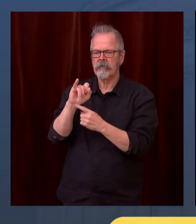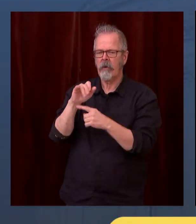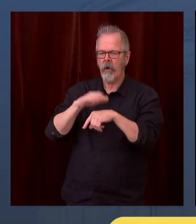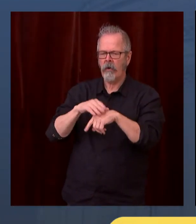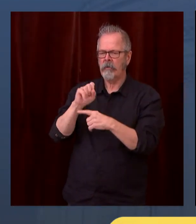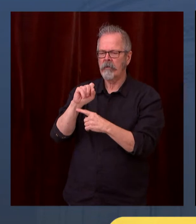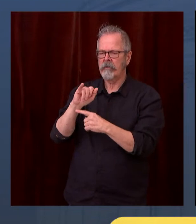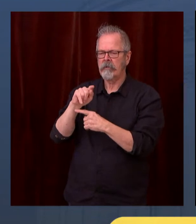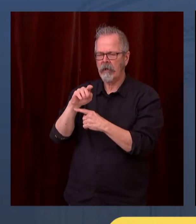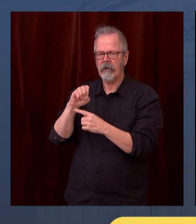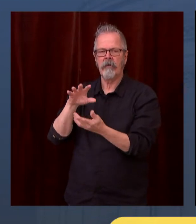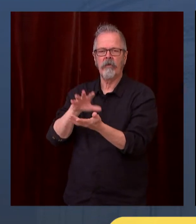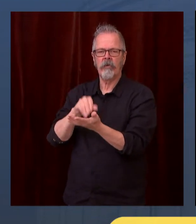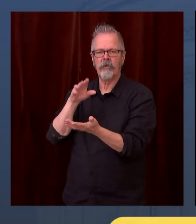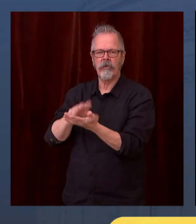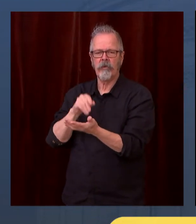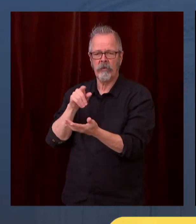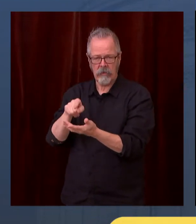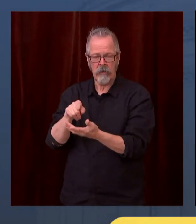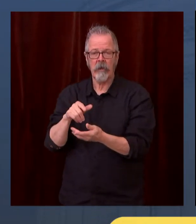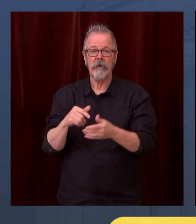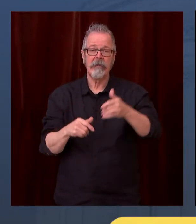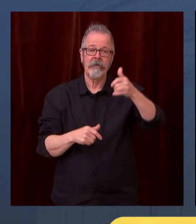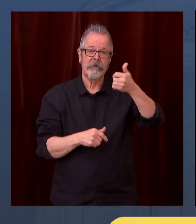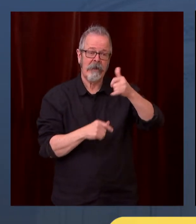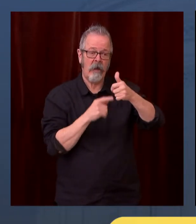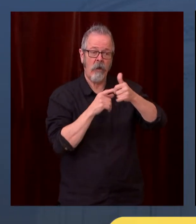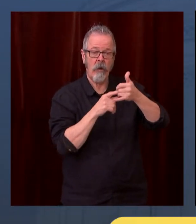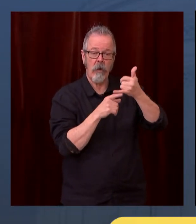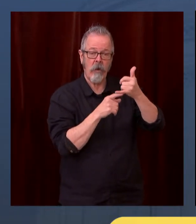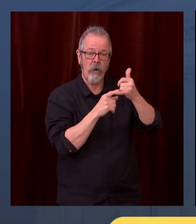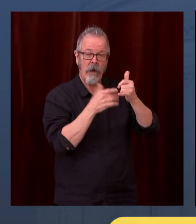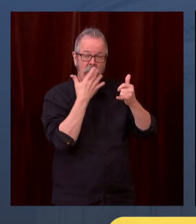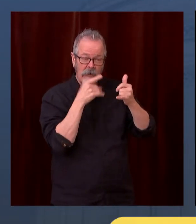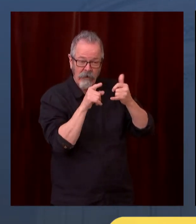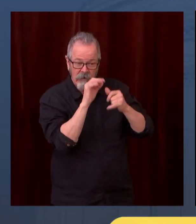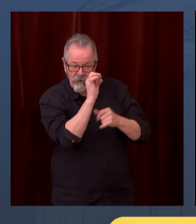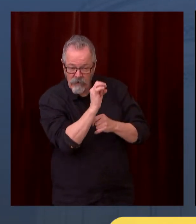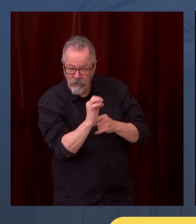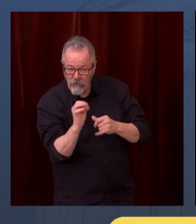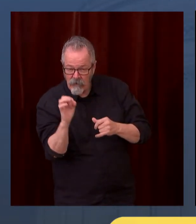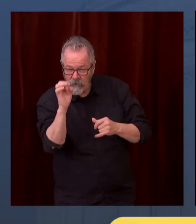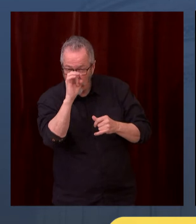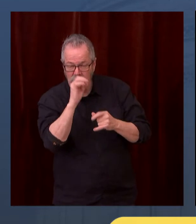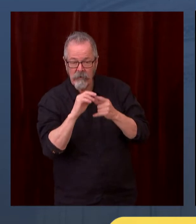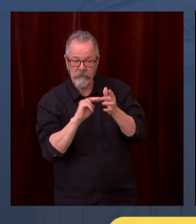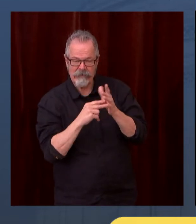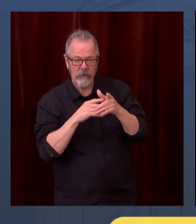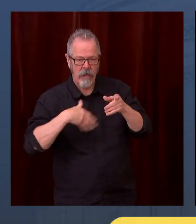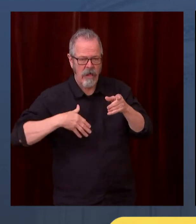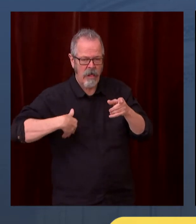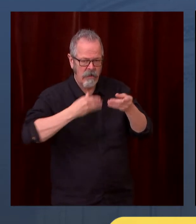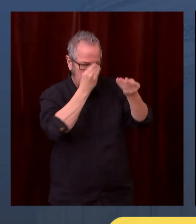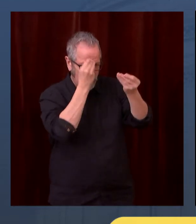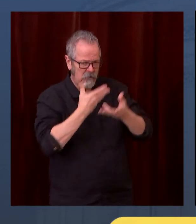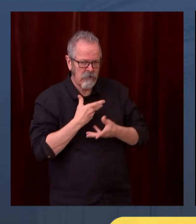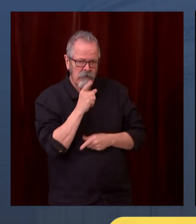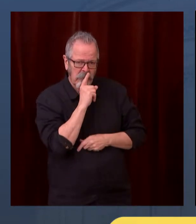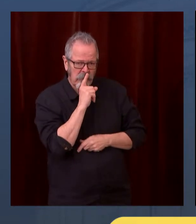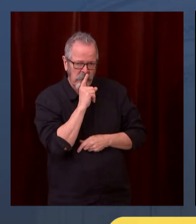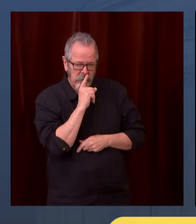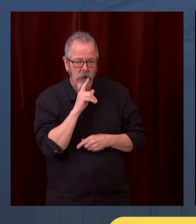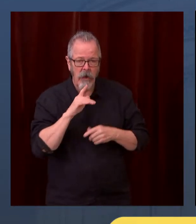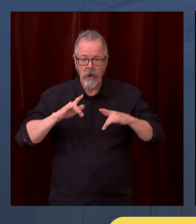yellow are areas that had not reported to us, but you'll see the blue is a very extensive geographic area. It's most of the geographic part of the state of